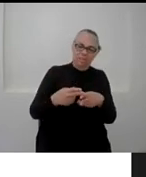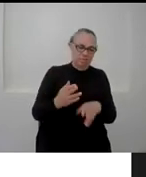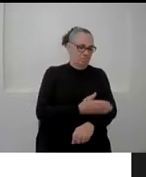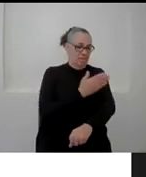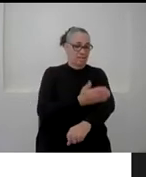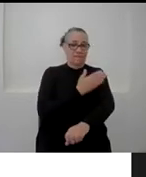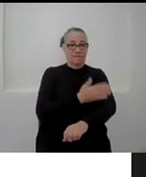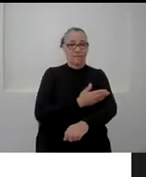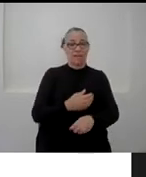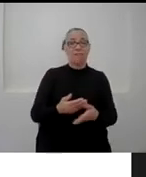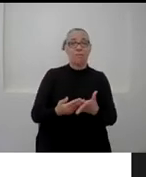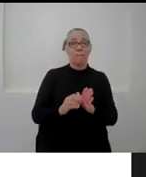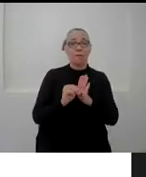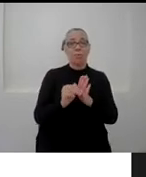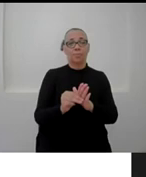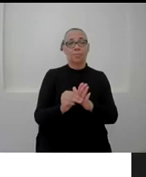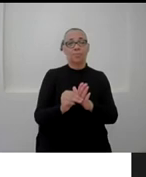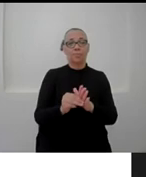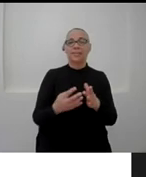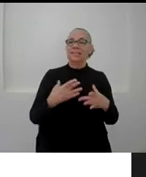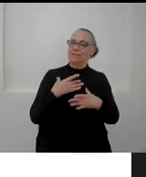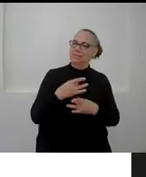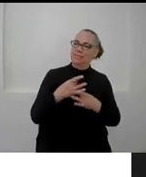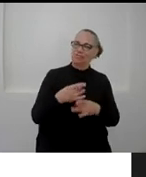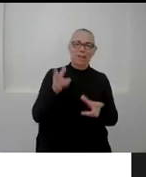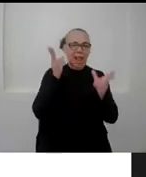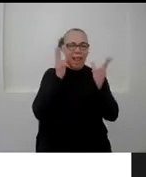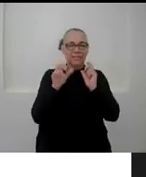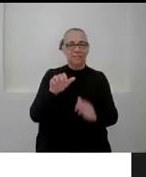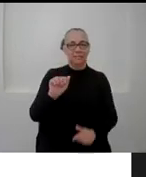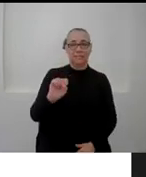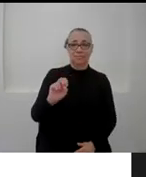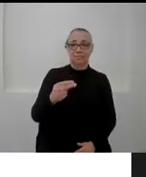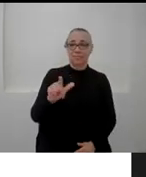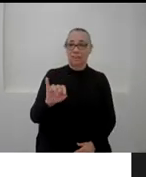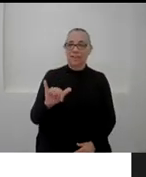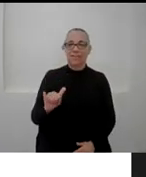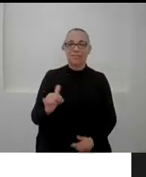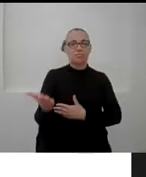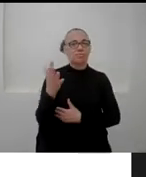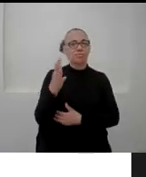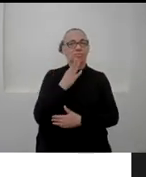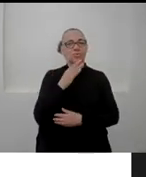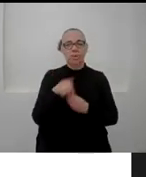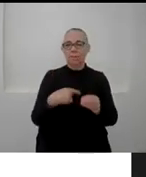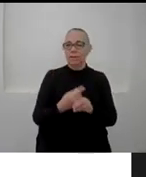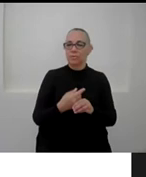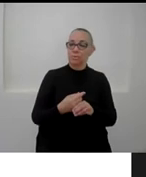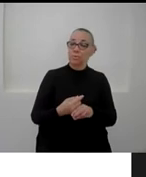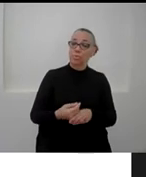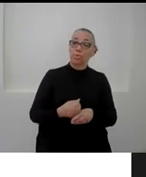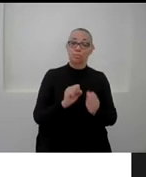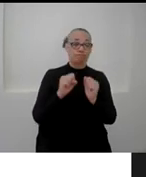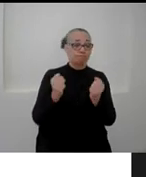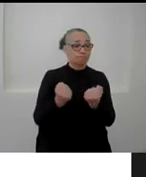was interesting listening to Ashley this morning talking about the social care model and the medical